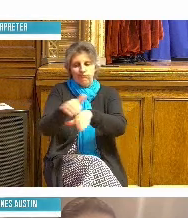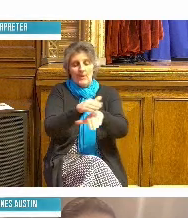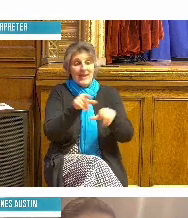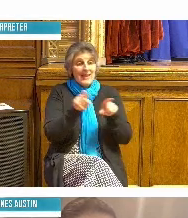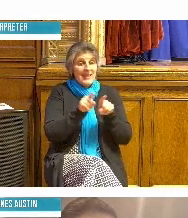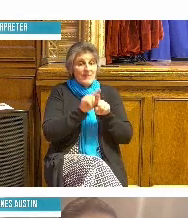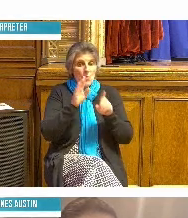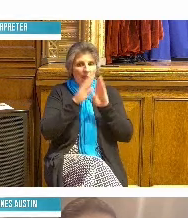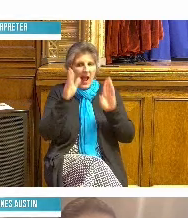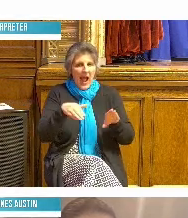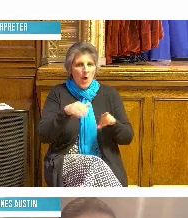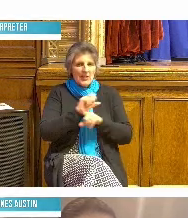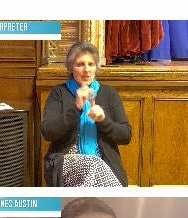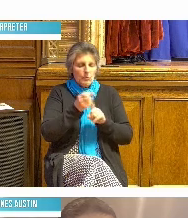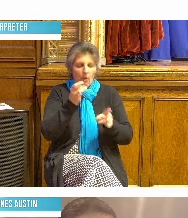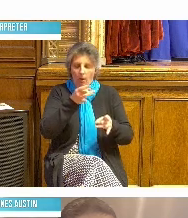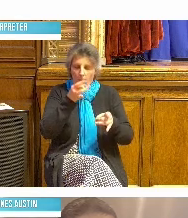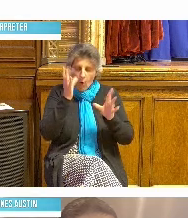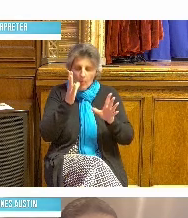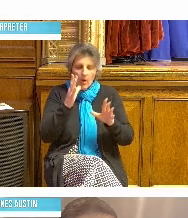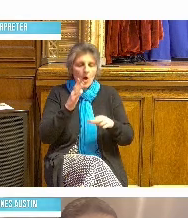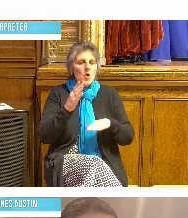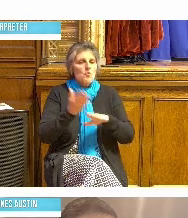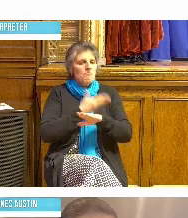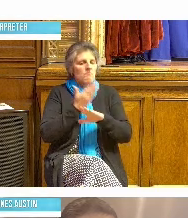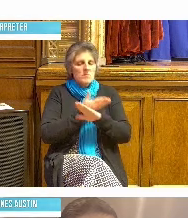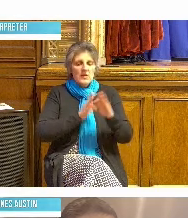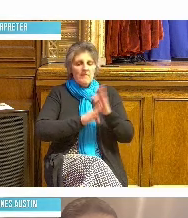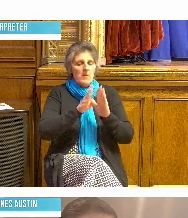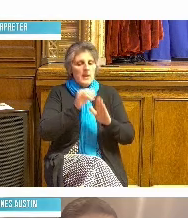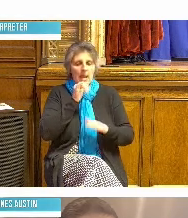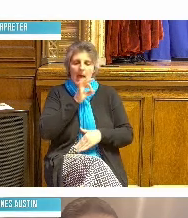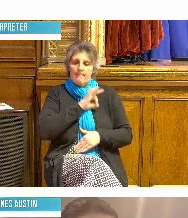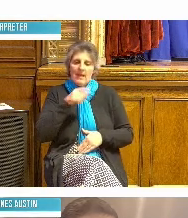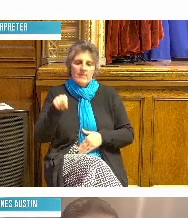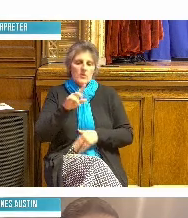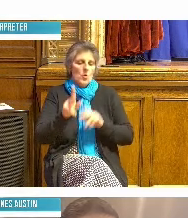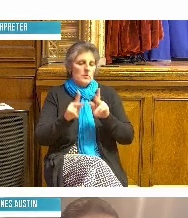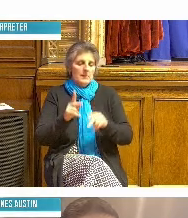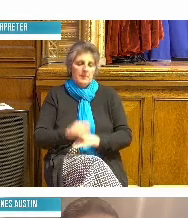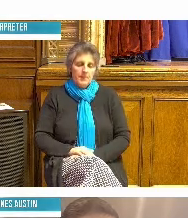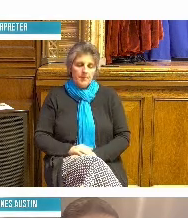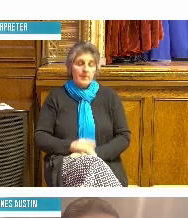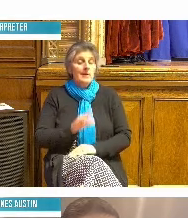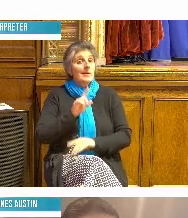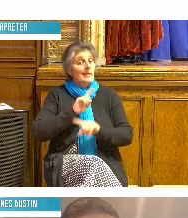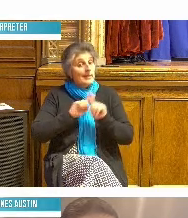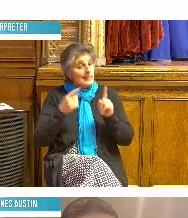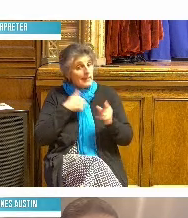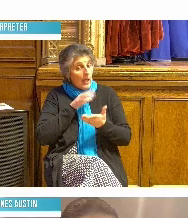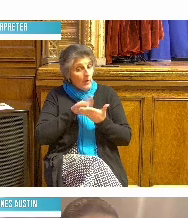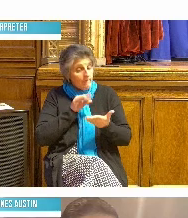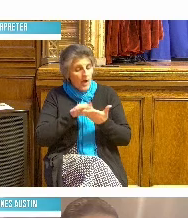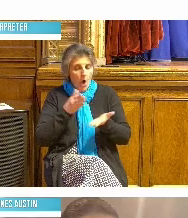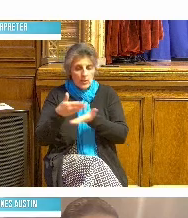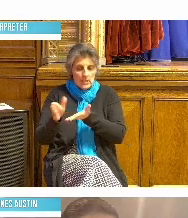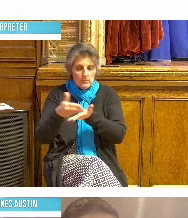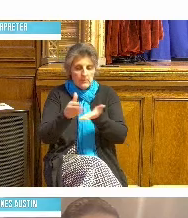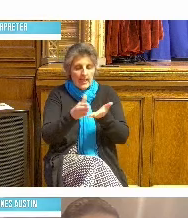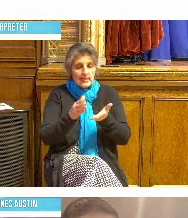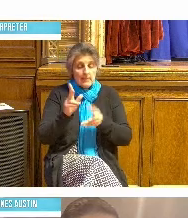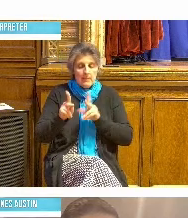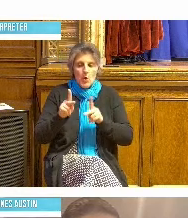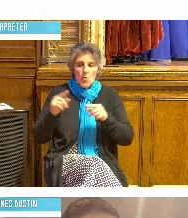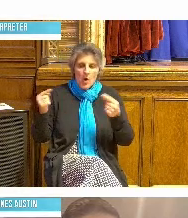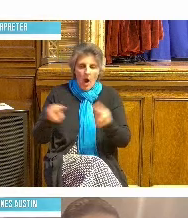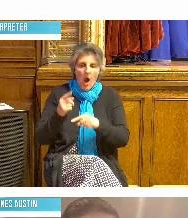housing conditions were deplorable, redevelopment seldom benefited area residents. Instead, we found, displacees were harmed by